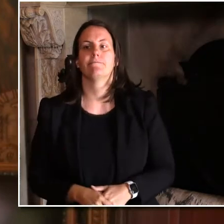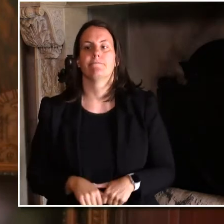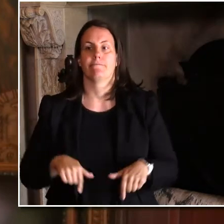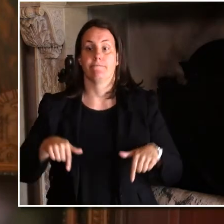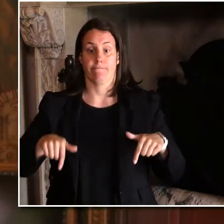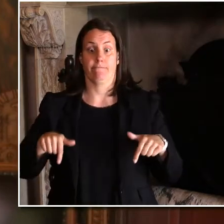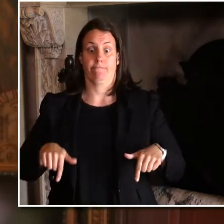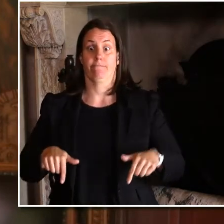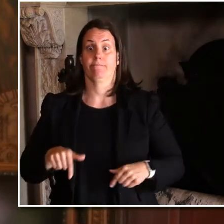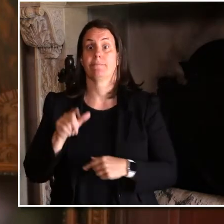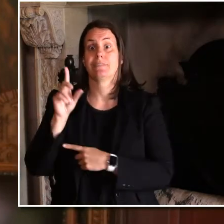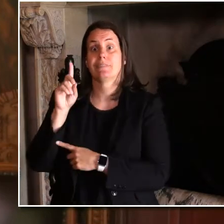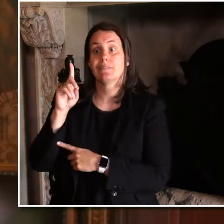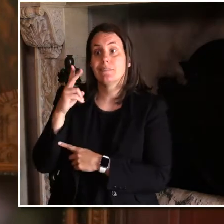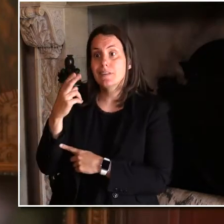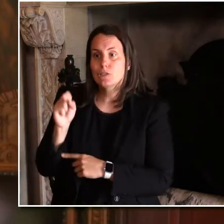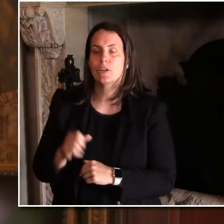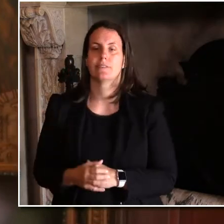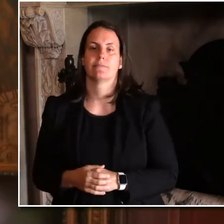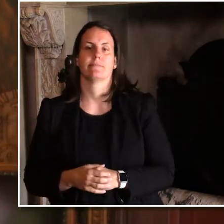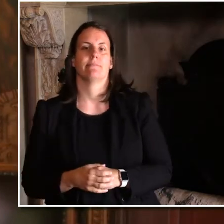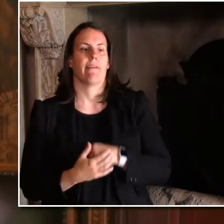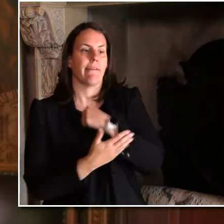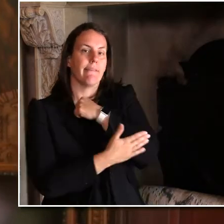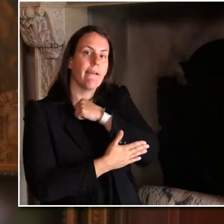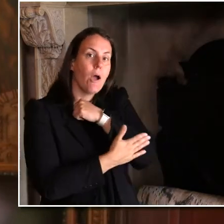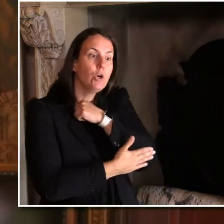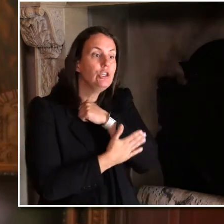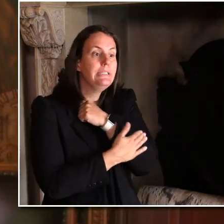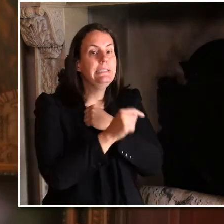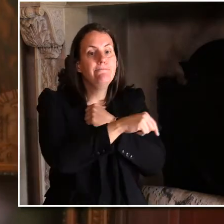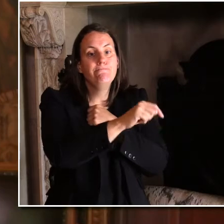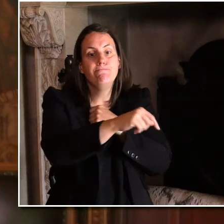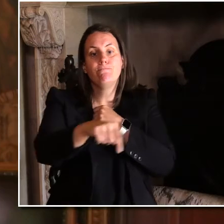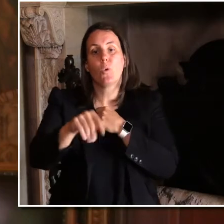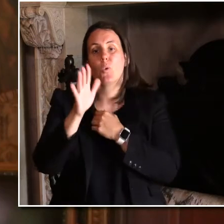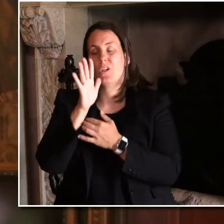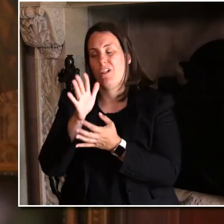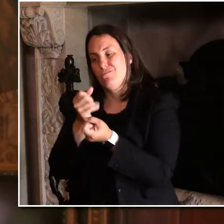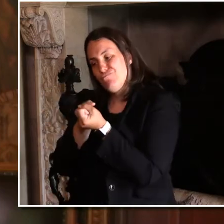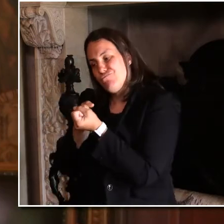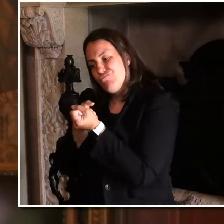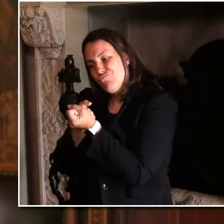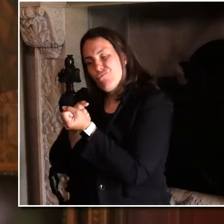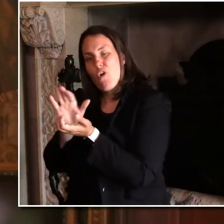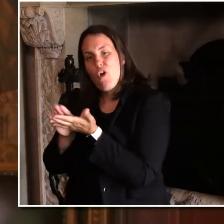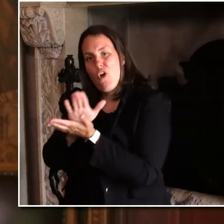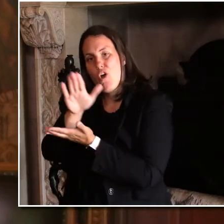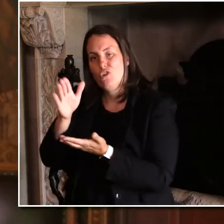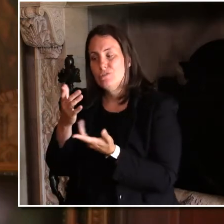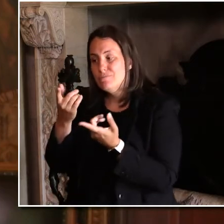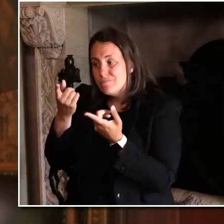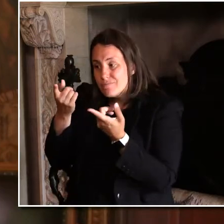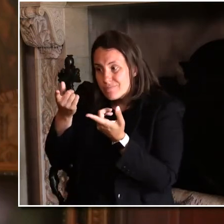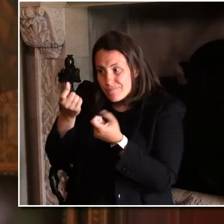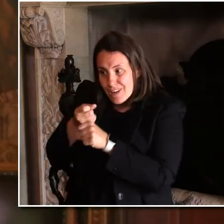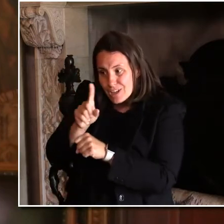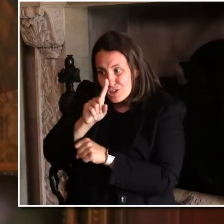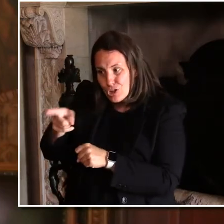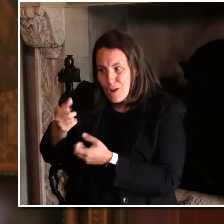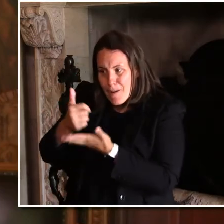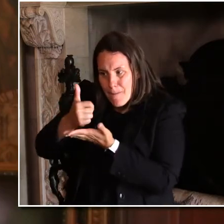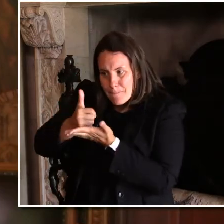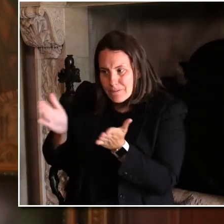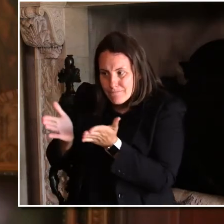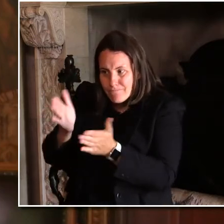educational institutions to try to do that as best we can. But there's always going to be a risk, and we need to